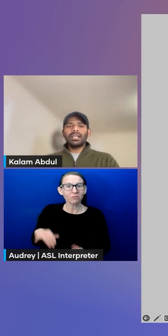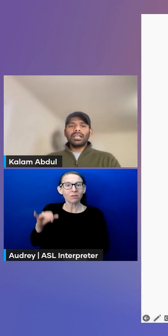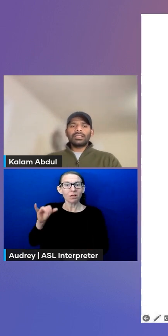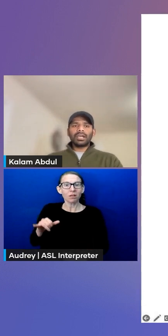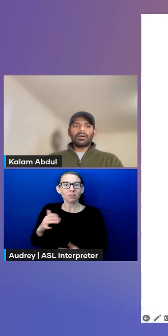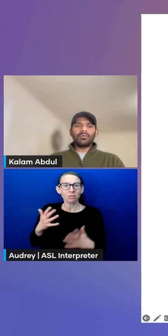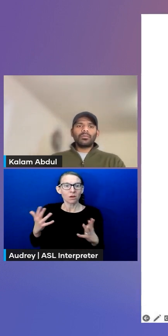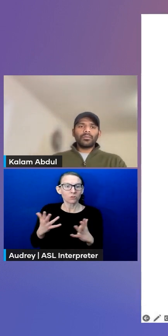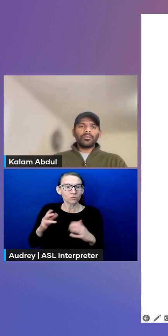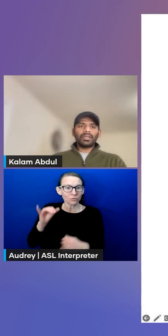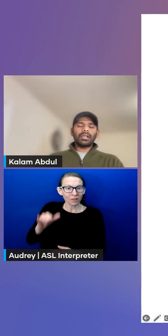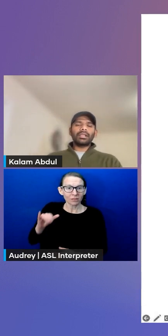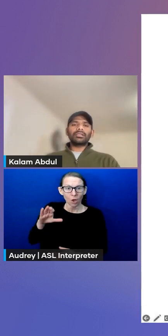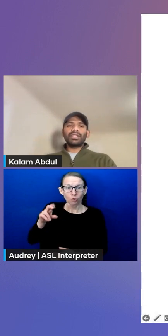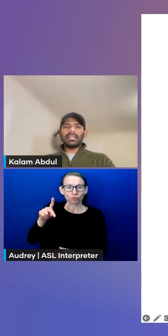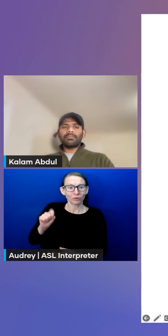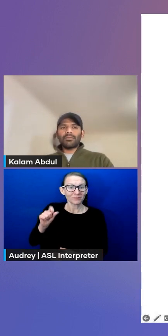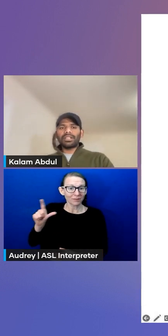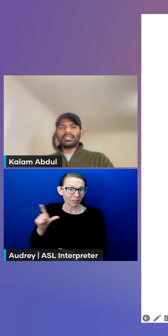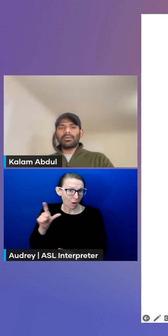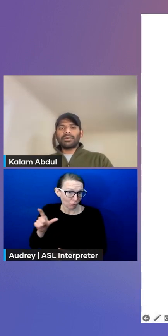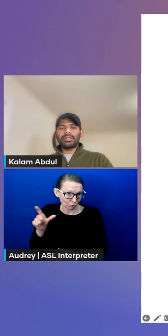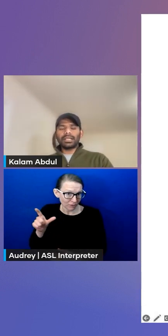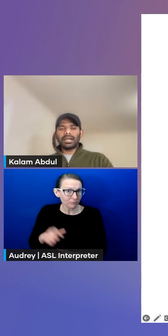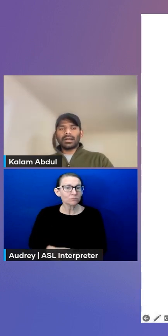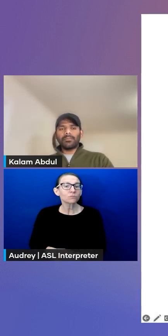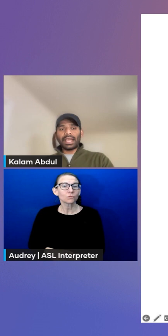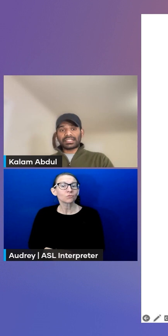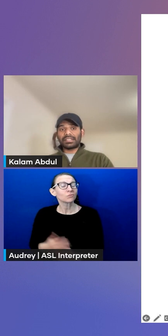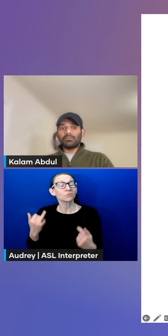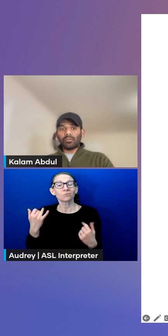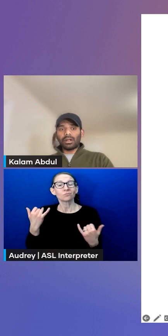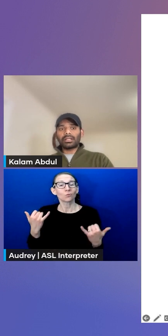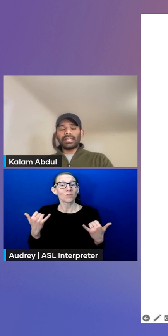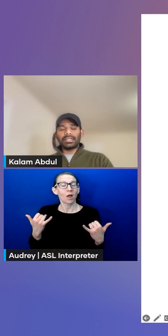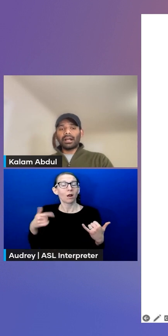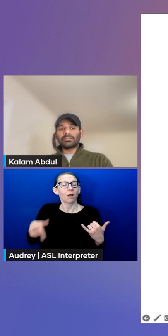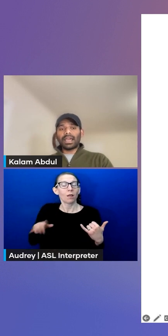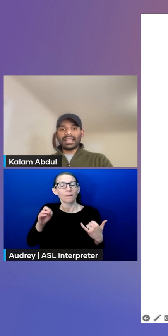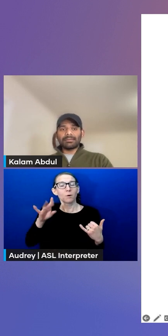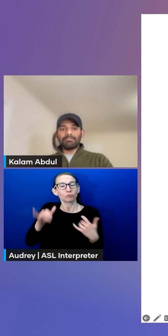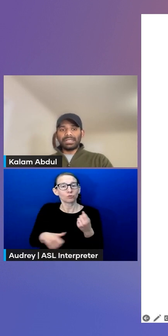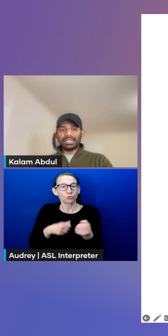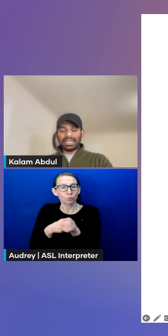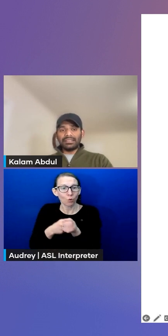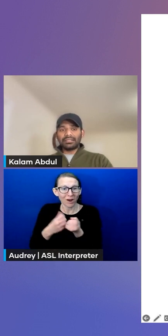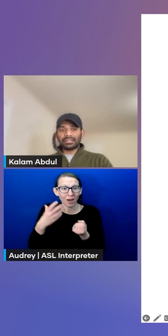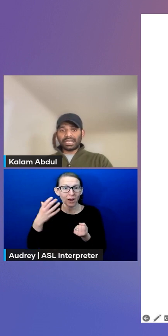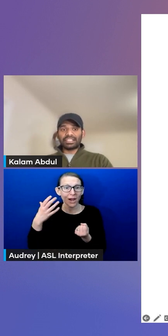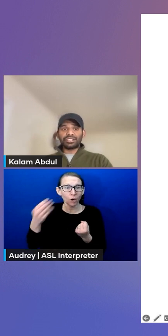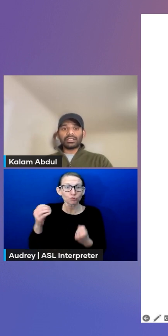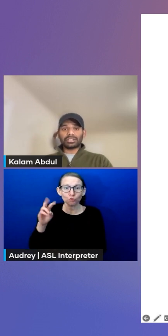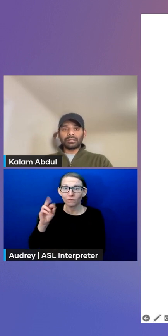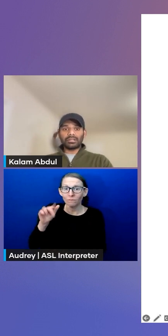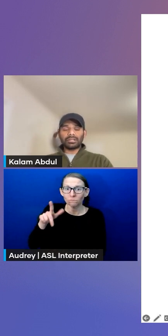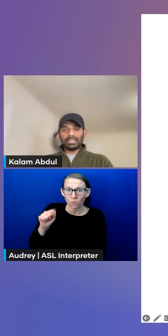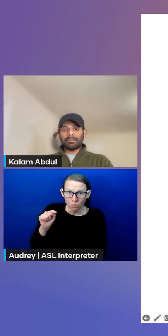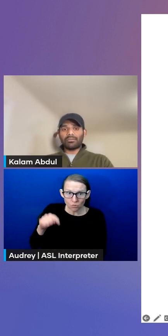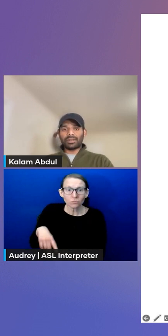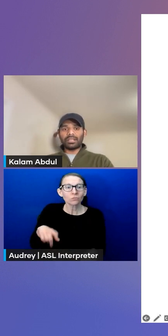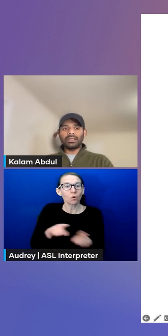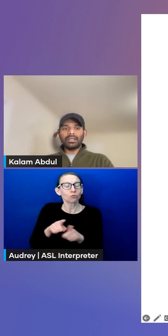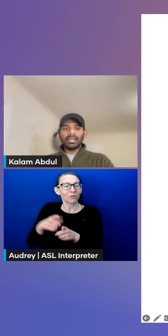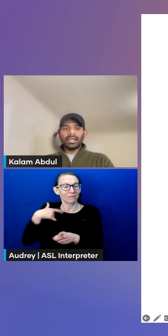here. So today the boundary supports external vault, and it also has a built-in credential store